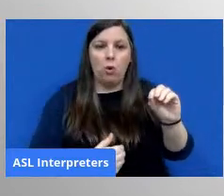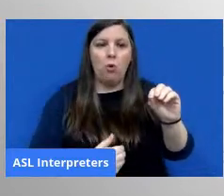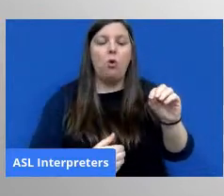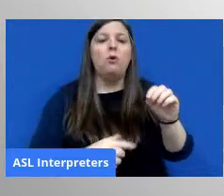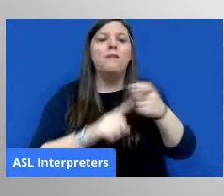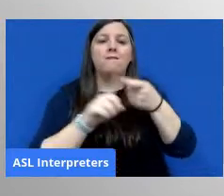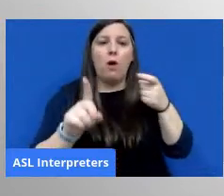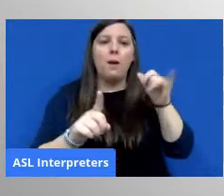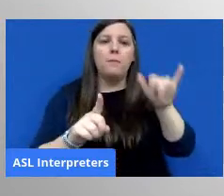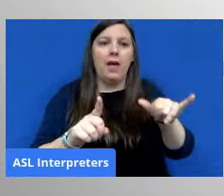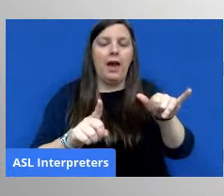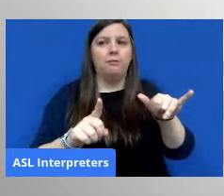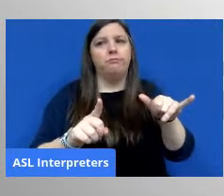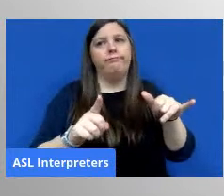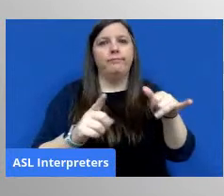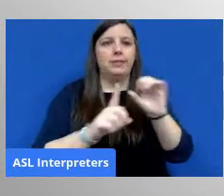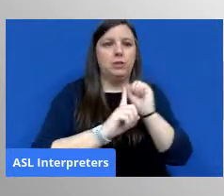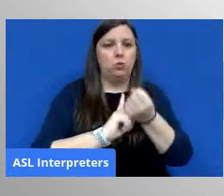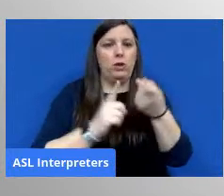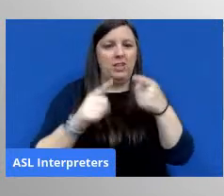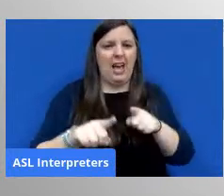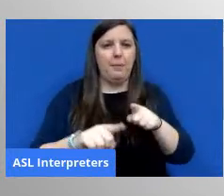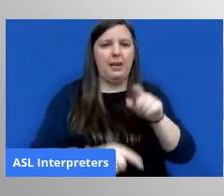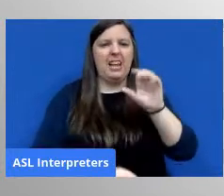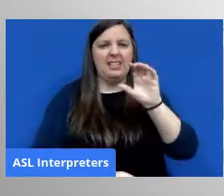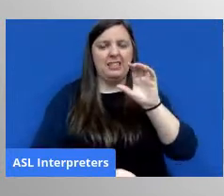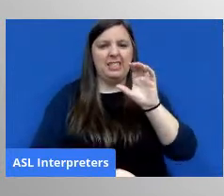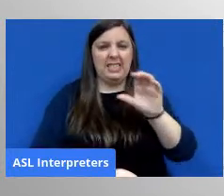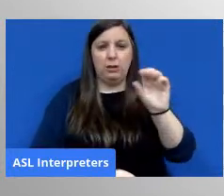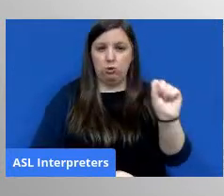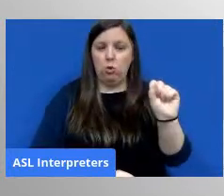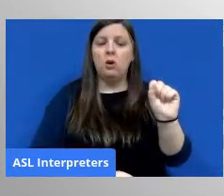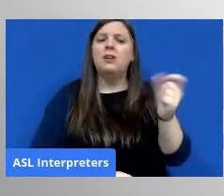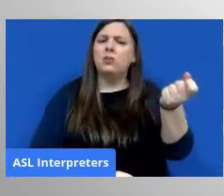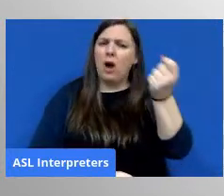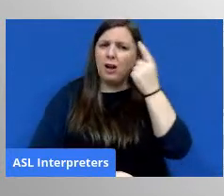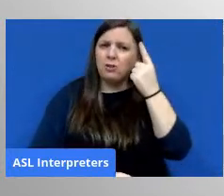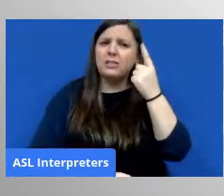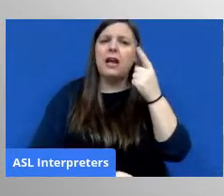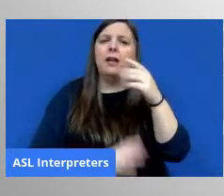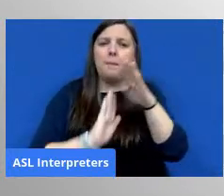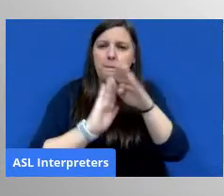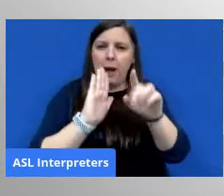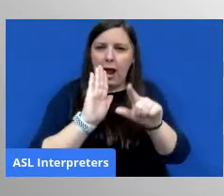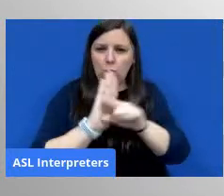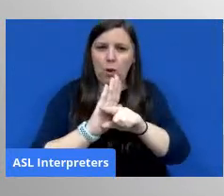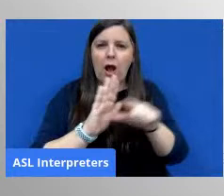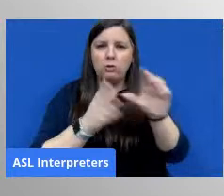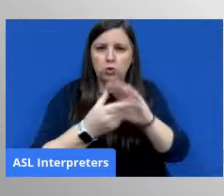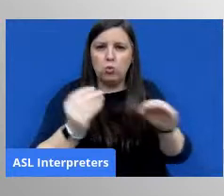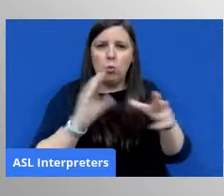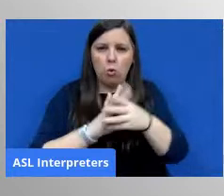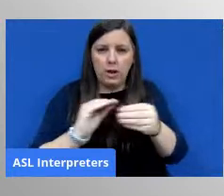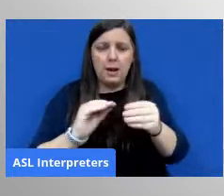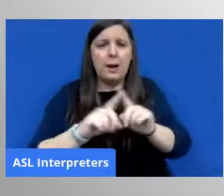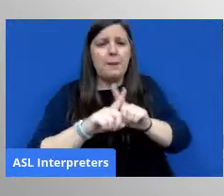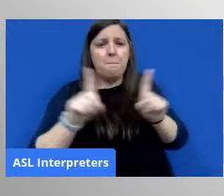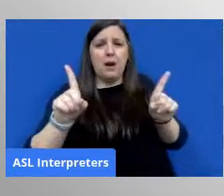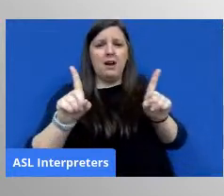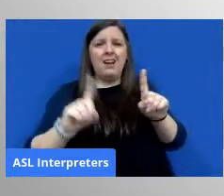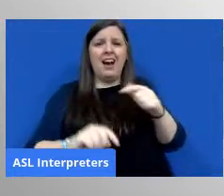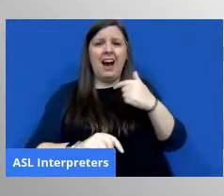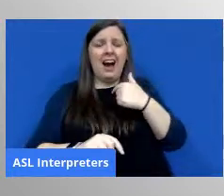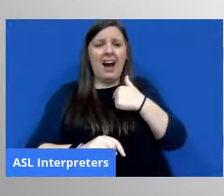Shoals. And so I do see that there's sort of a background story to it, but I haven't